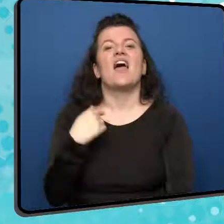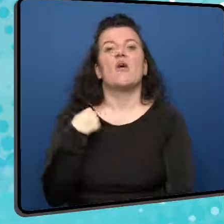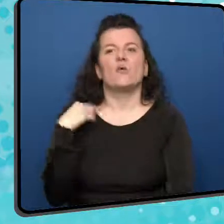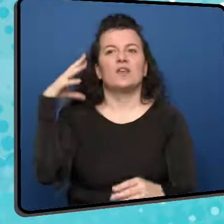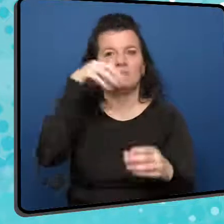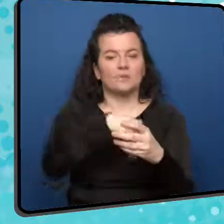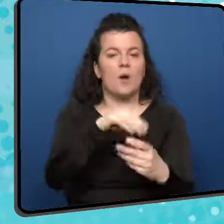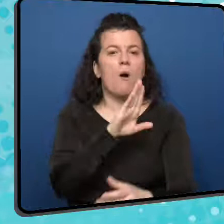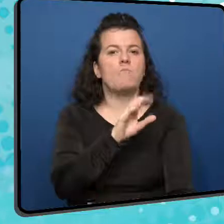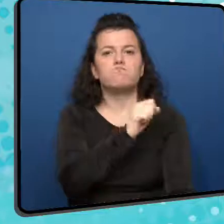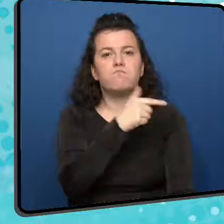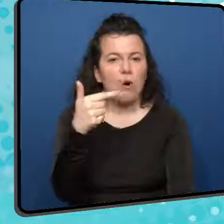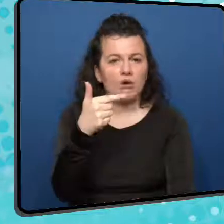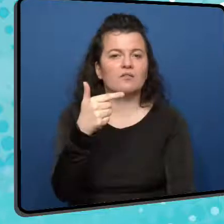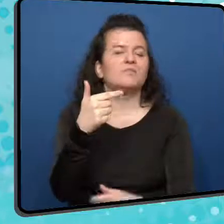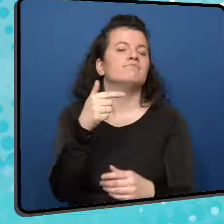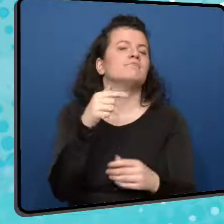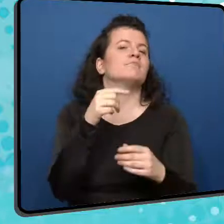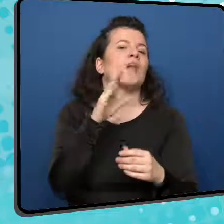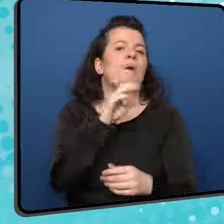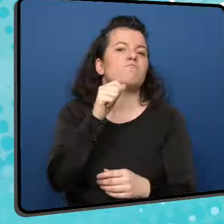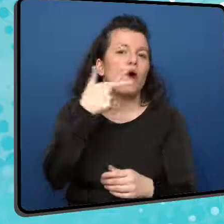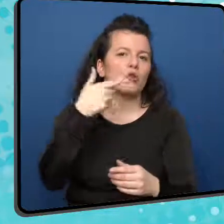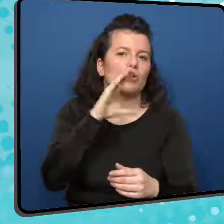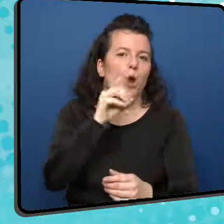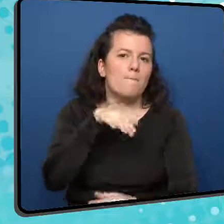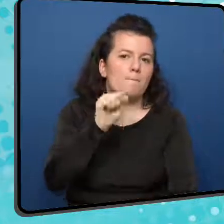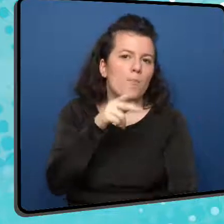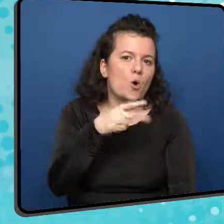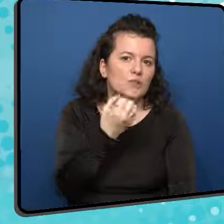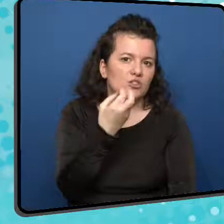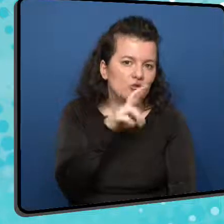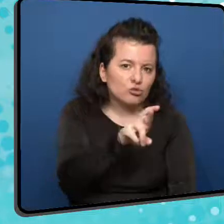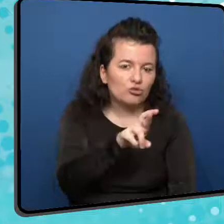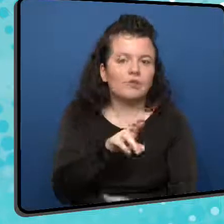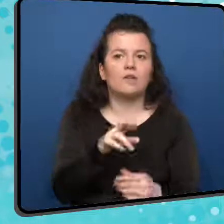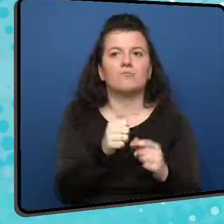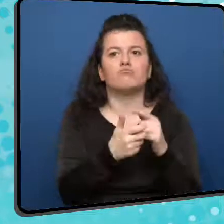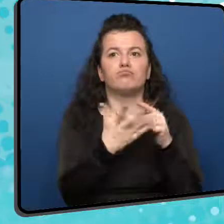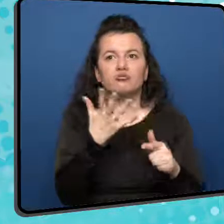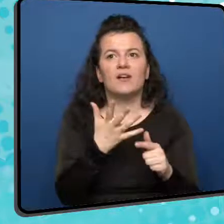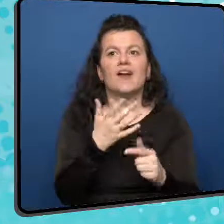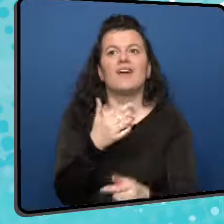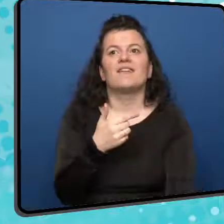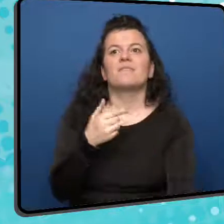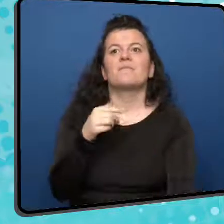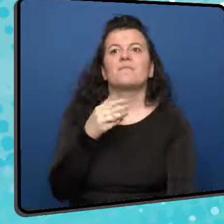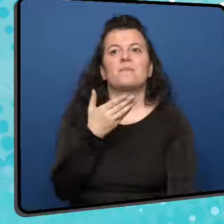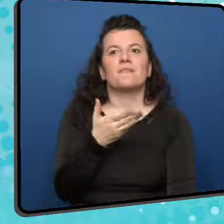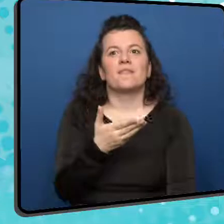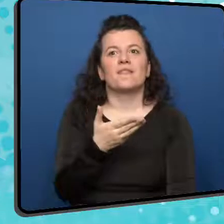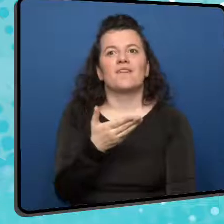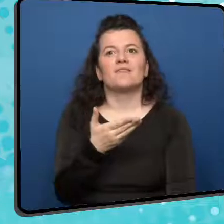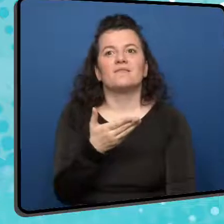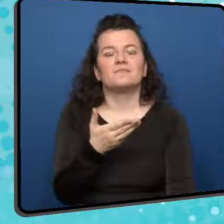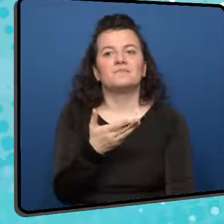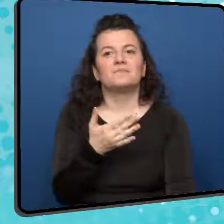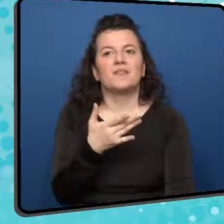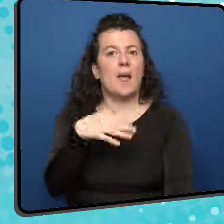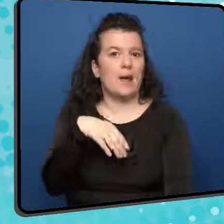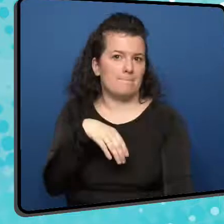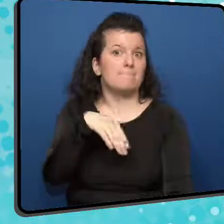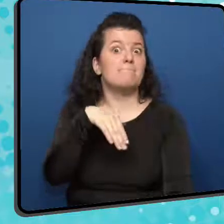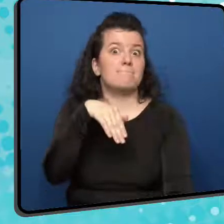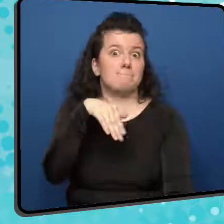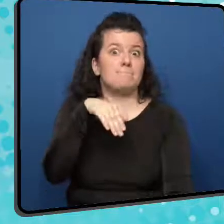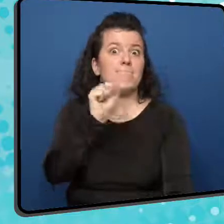framework Composer. Also, Gary, our program manager here for Composer at Microsoft, will be incredibly happy that we